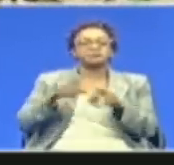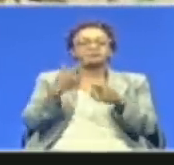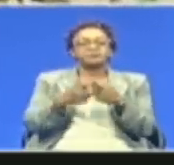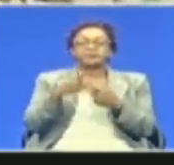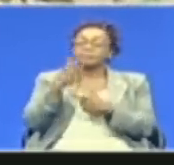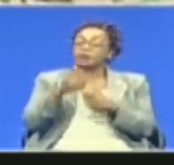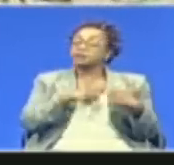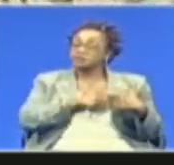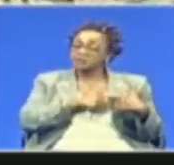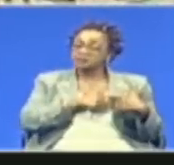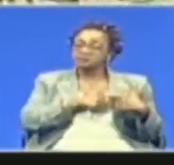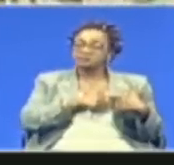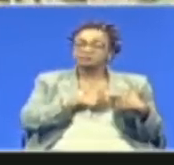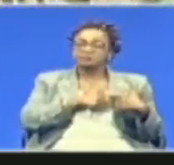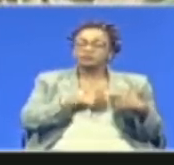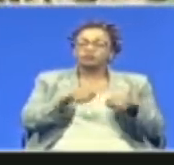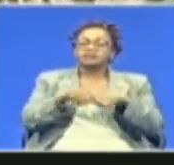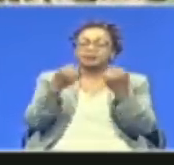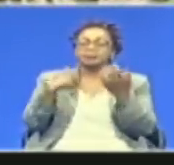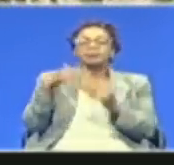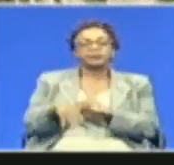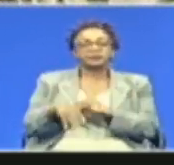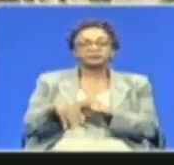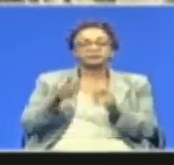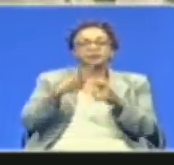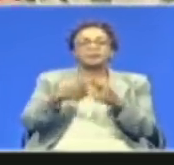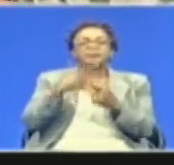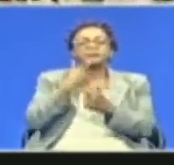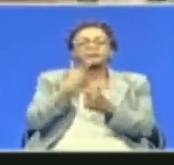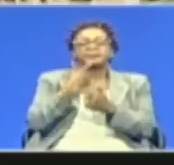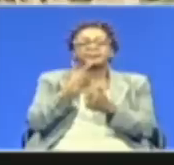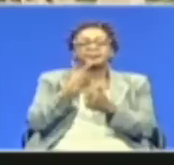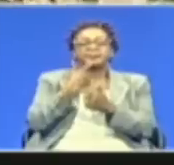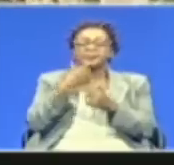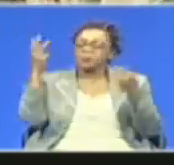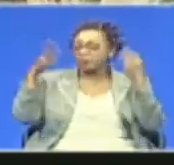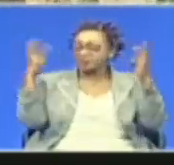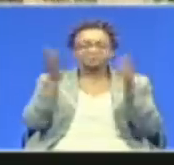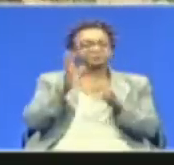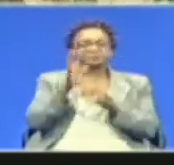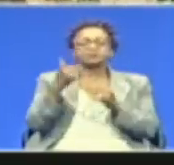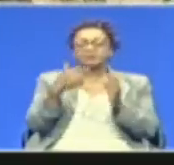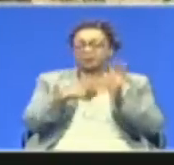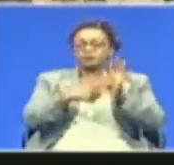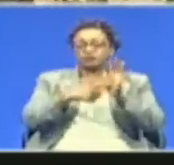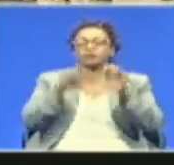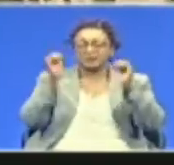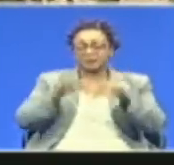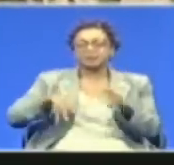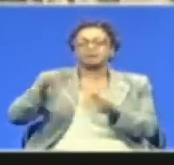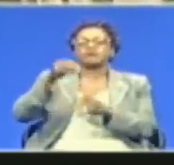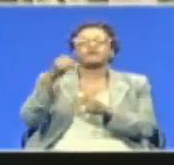going to break my, you're going to tear my pocket. Then she told me, don't worry, I'm going to show you that I can actually get the phone from your